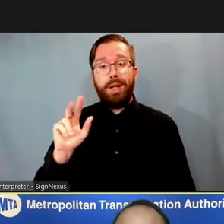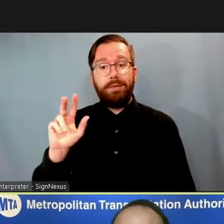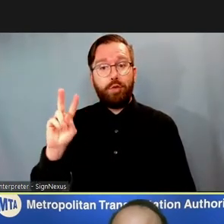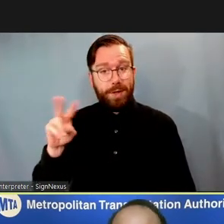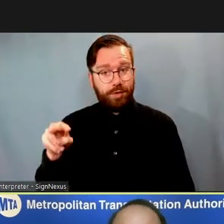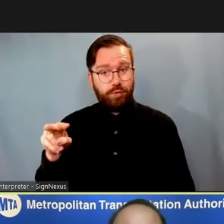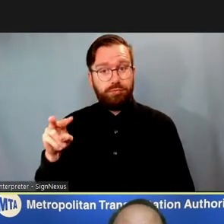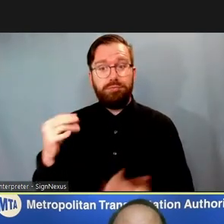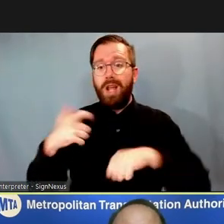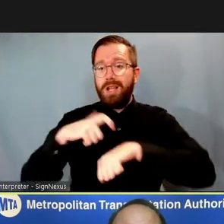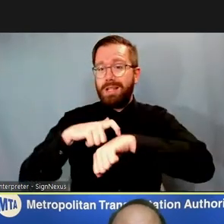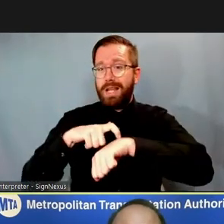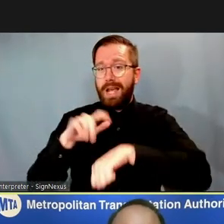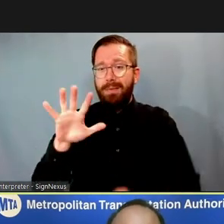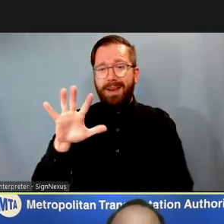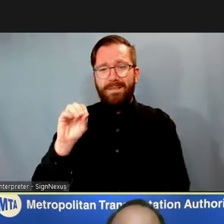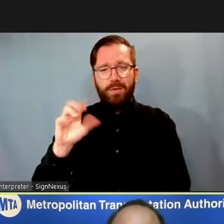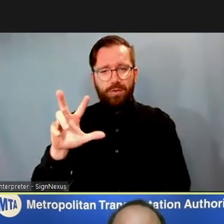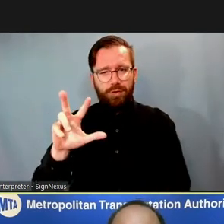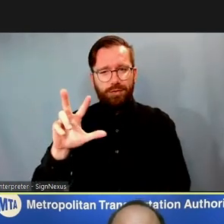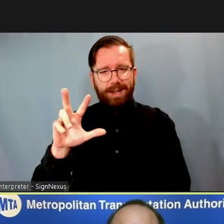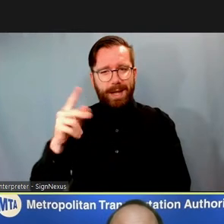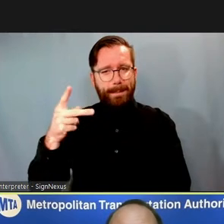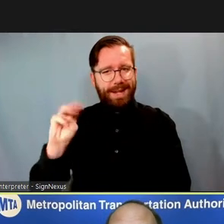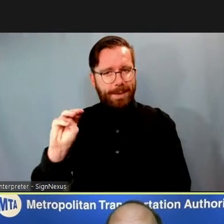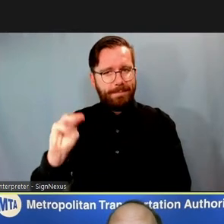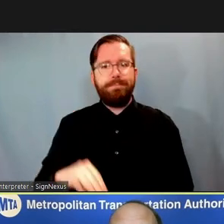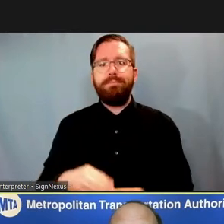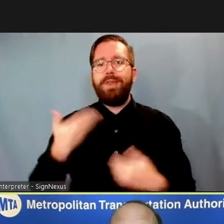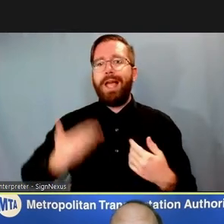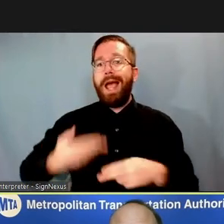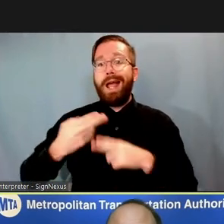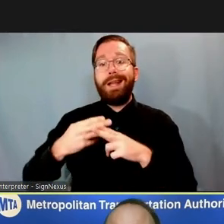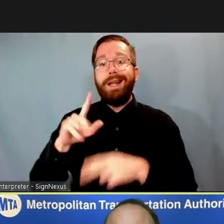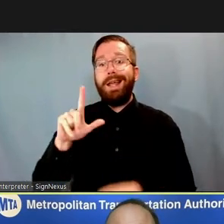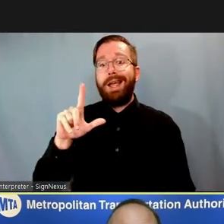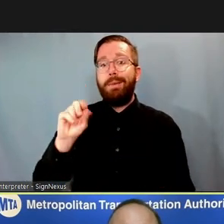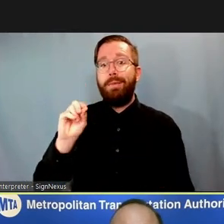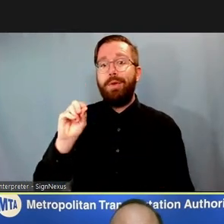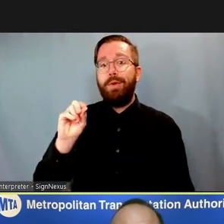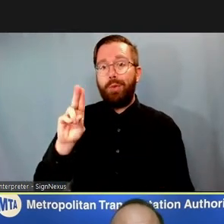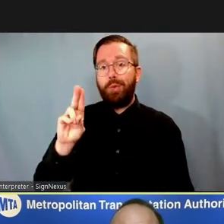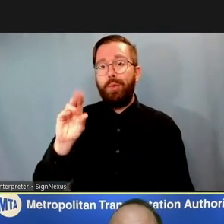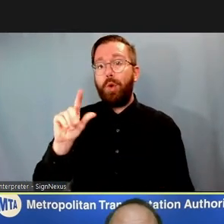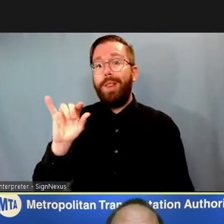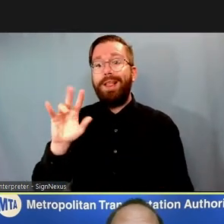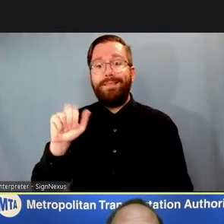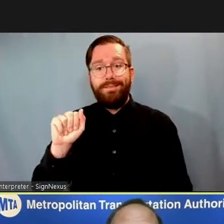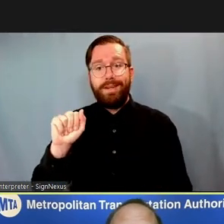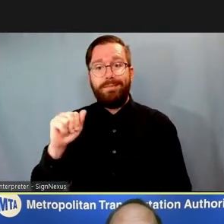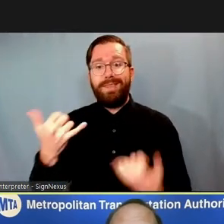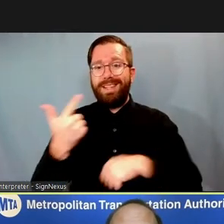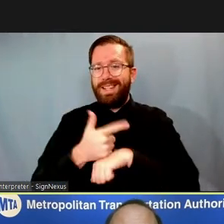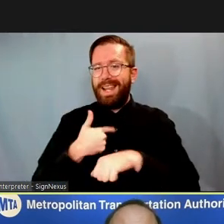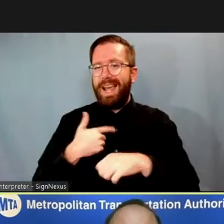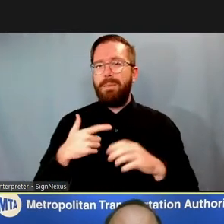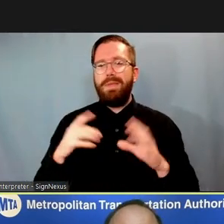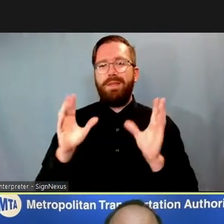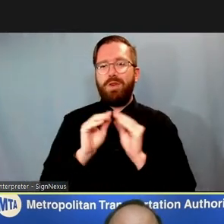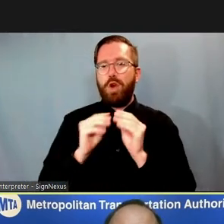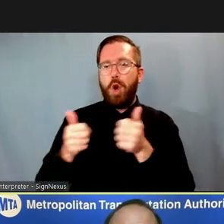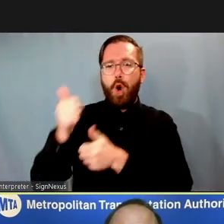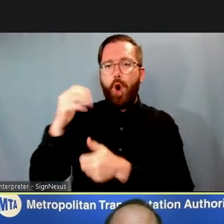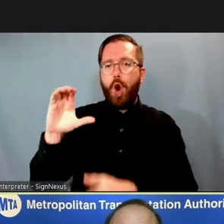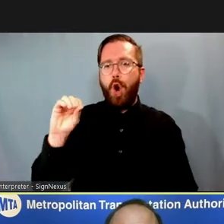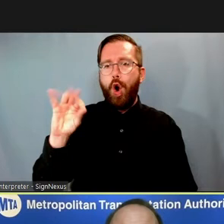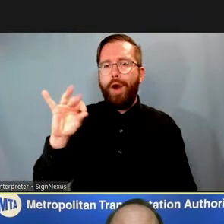is 503 pm my name is lou oliva and i will be tonight's hearing officer the hearing is being live streamed